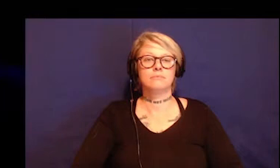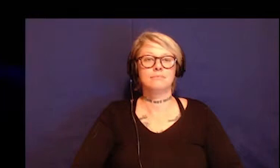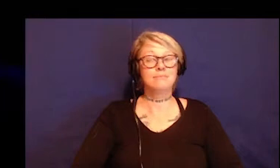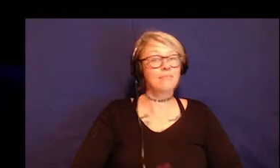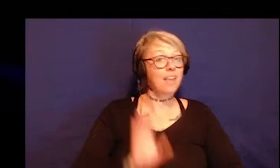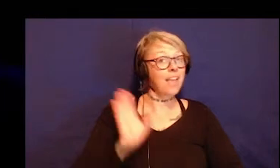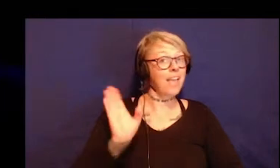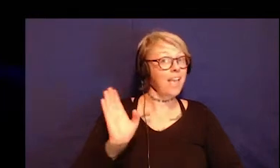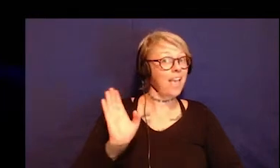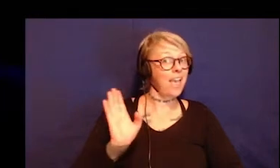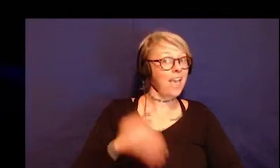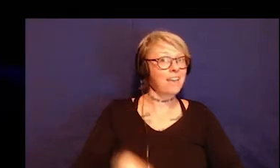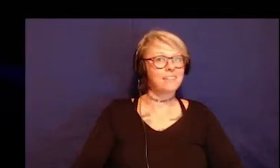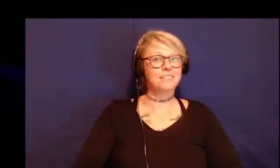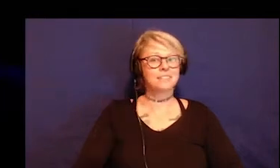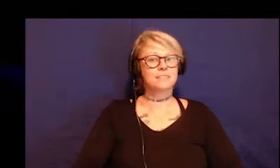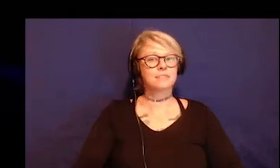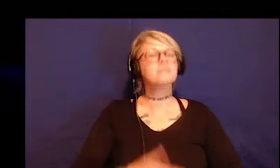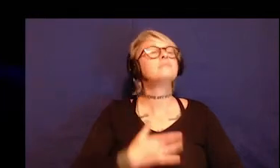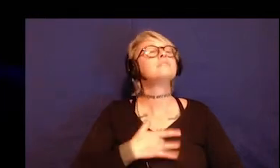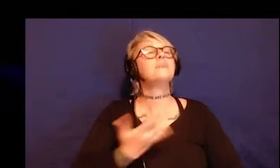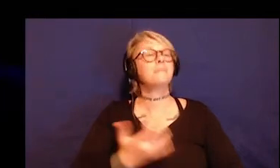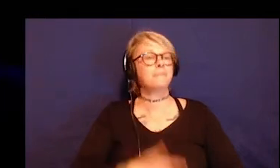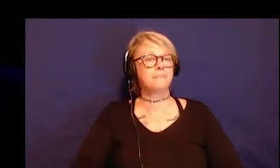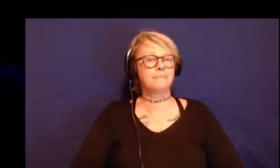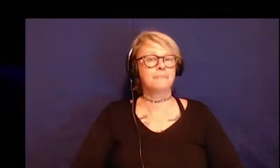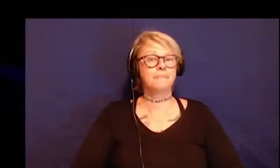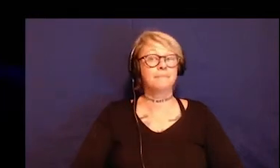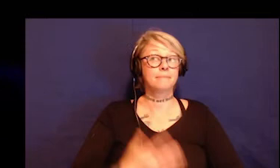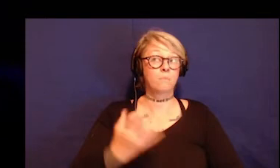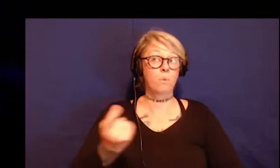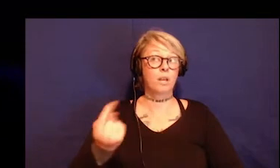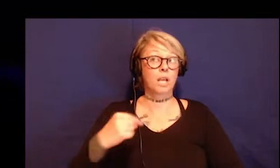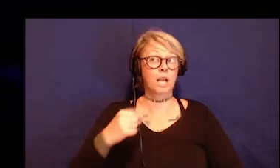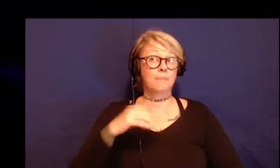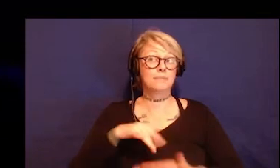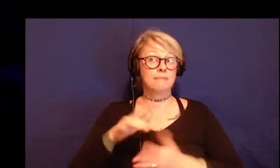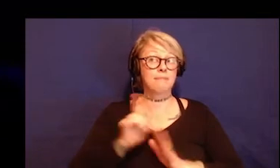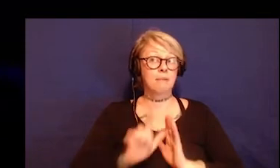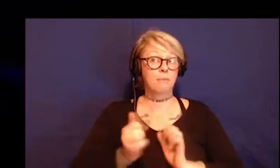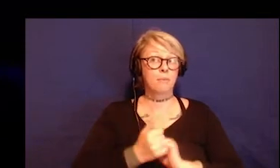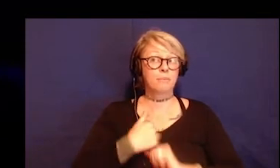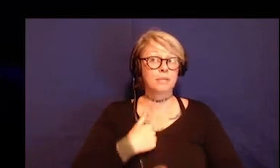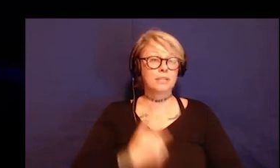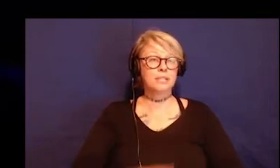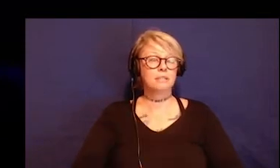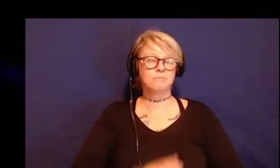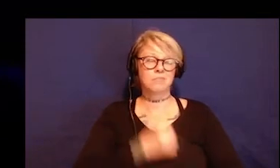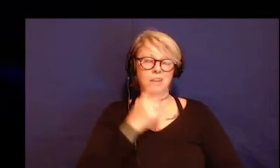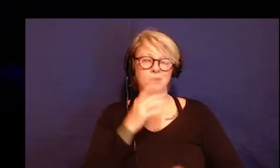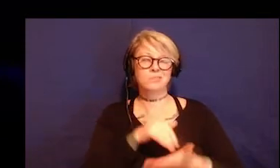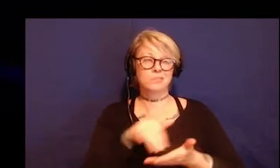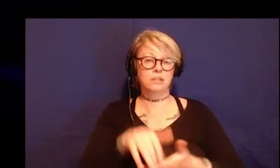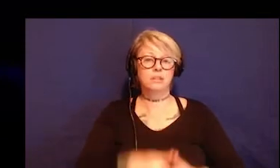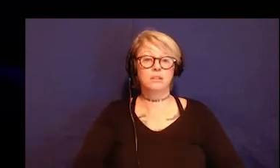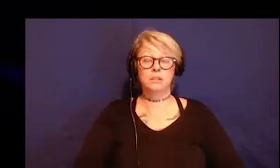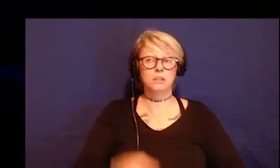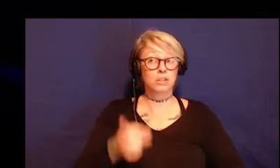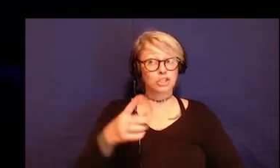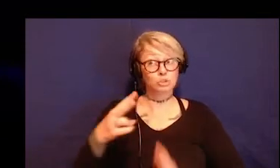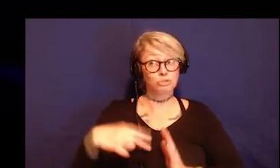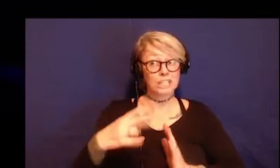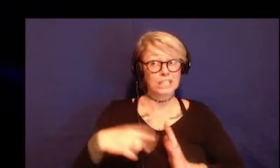Hey. Hey, what's up? Wanna come study at the library with me? I don't study. Well, do you